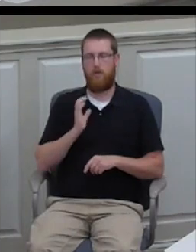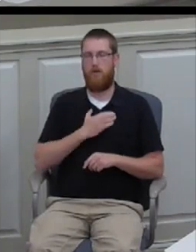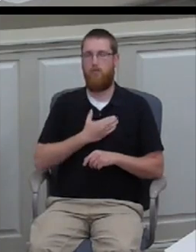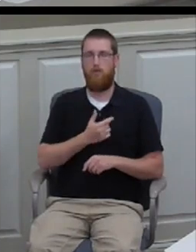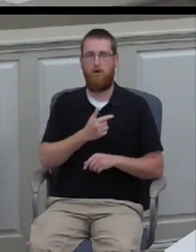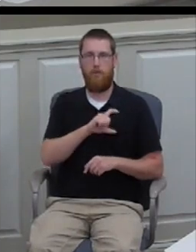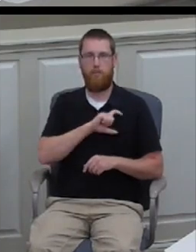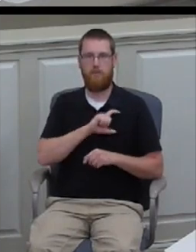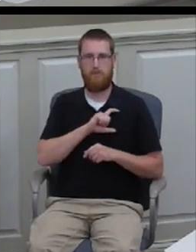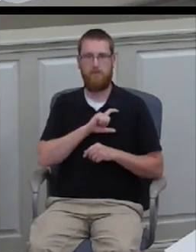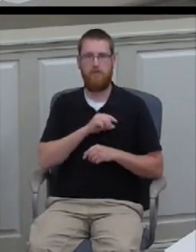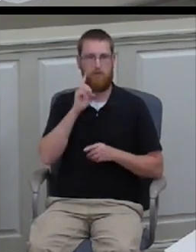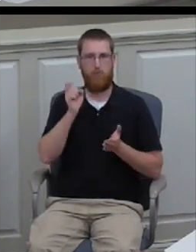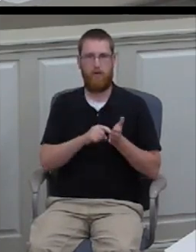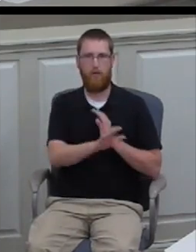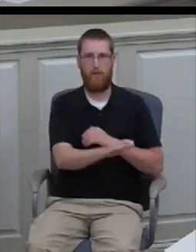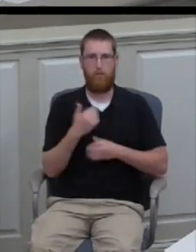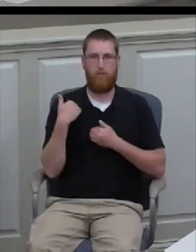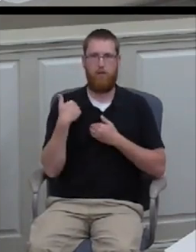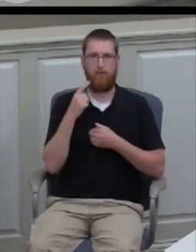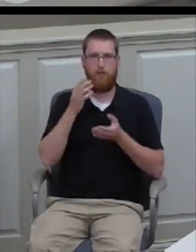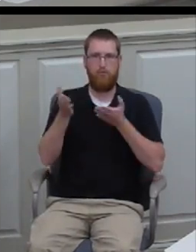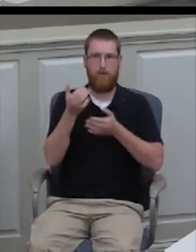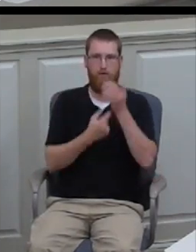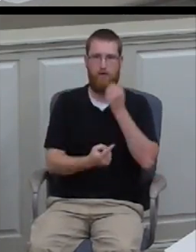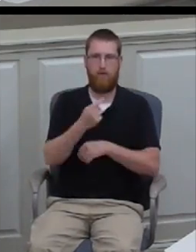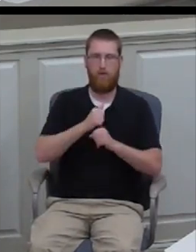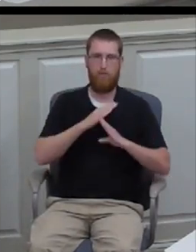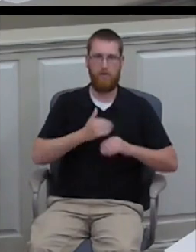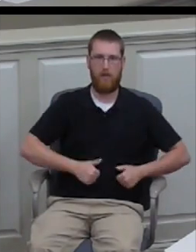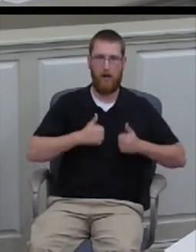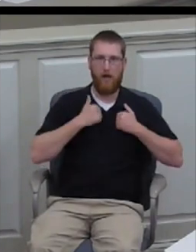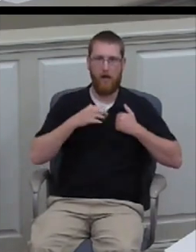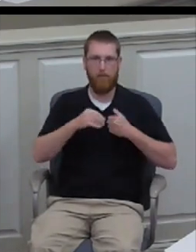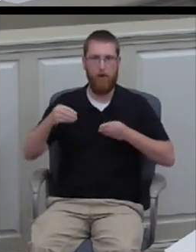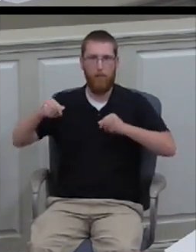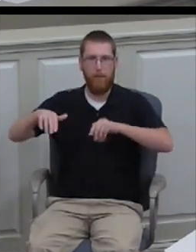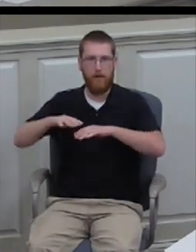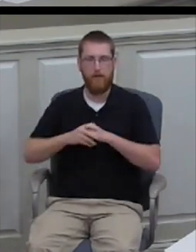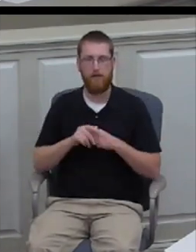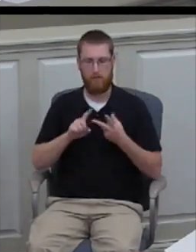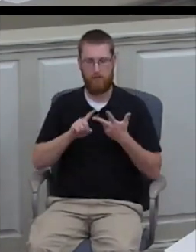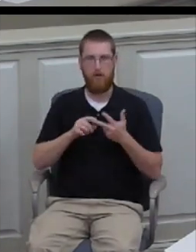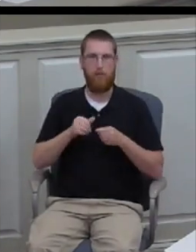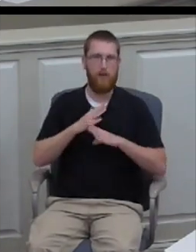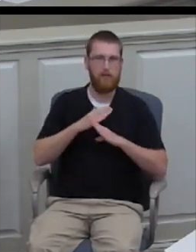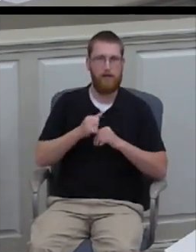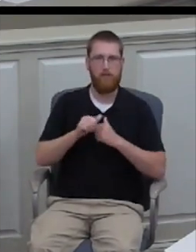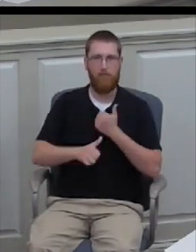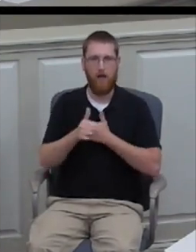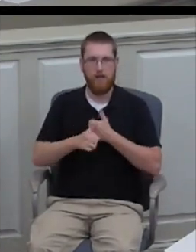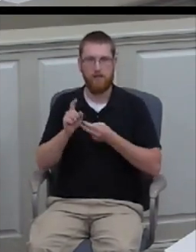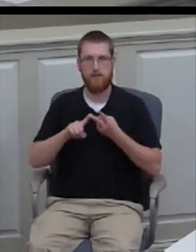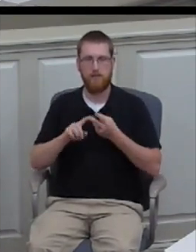agency recognize their duty to serve the people by safeguarding life and property, by protecting them against violence